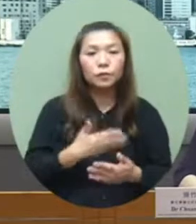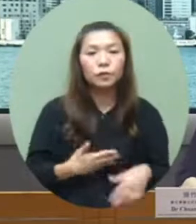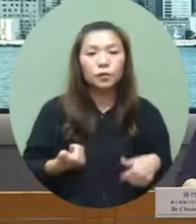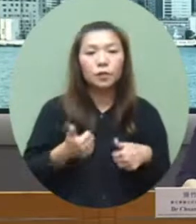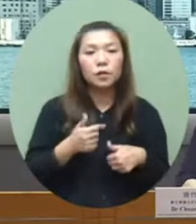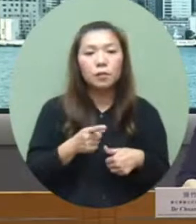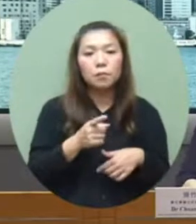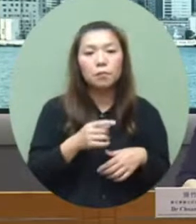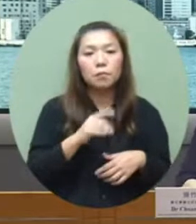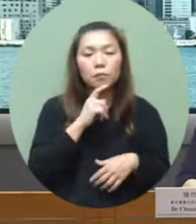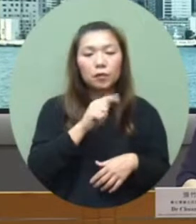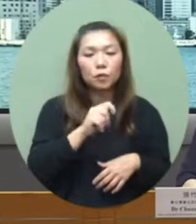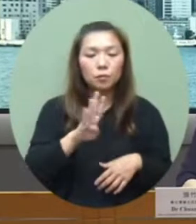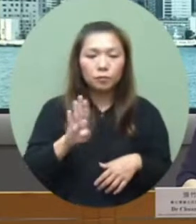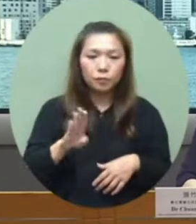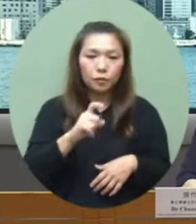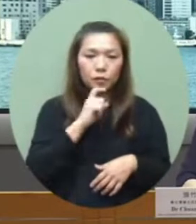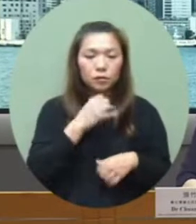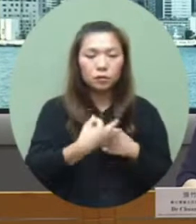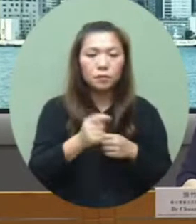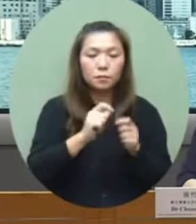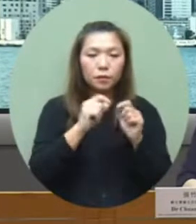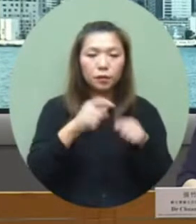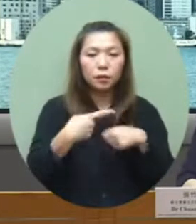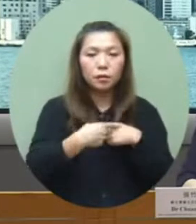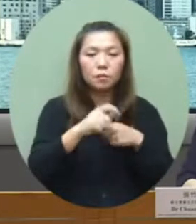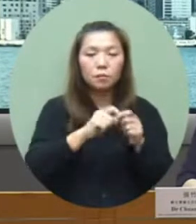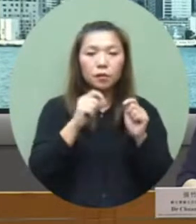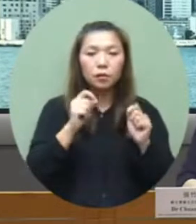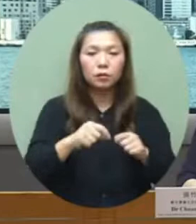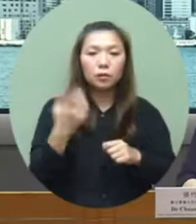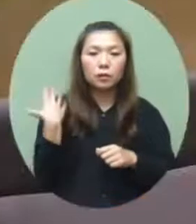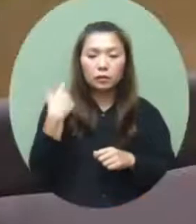please. TVB News. 3 questions, if I may.